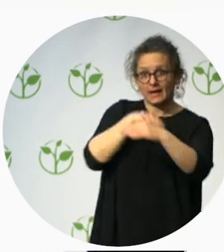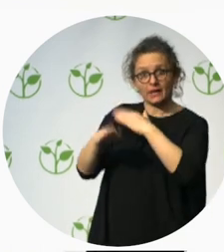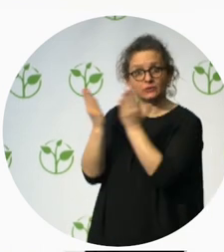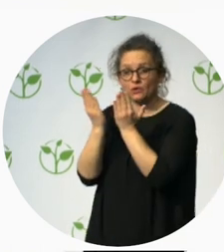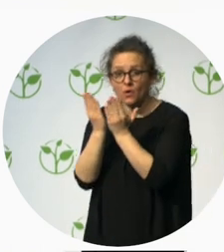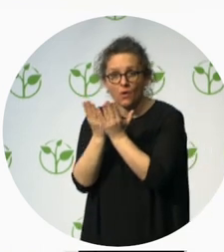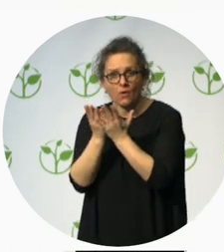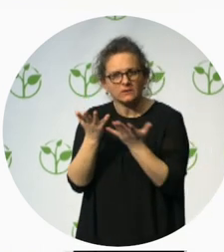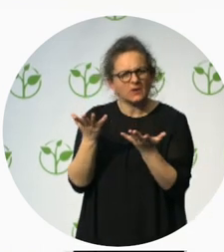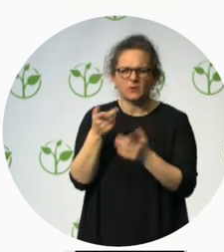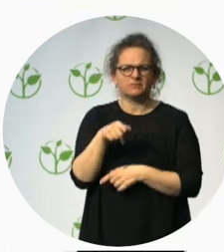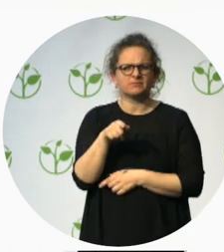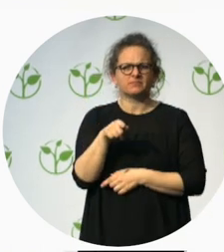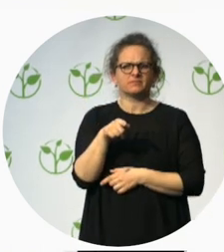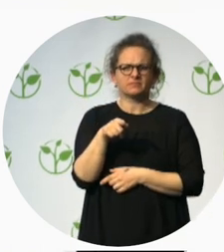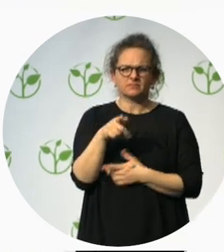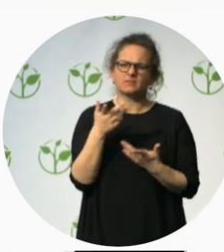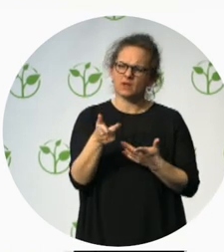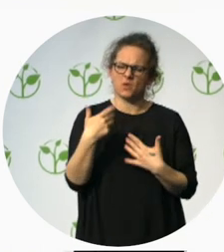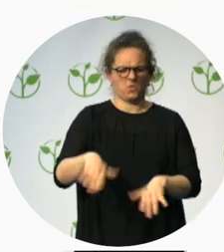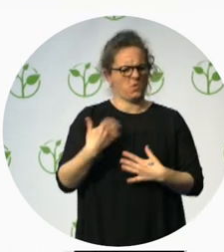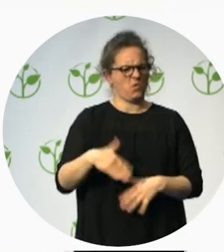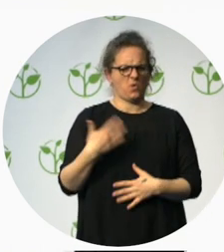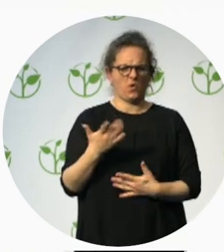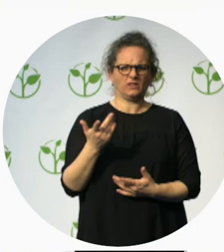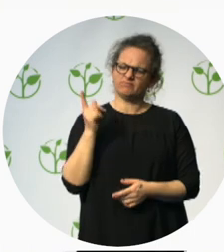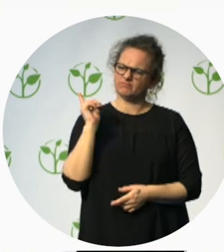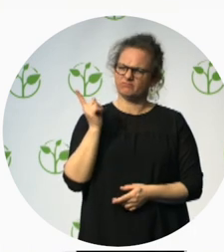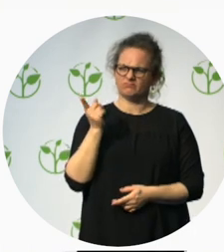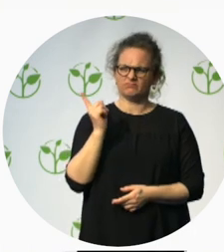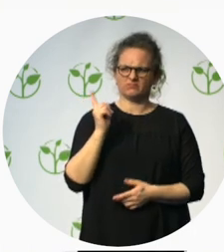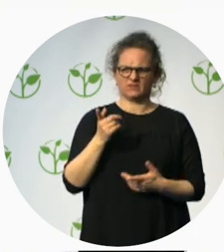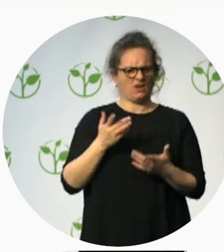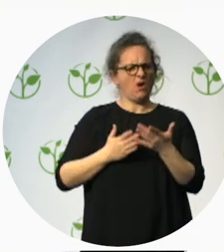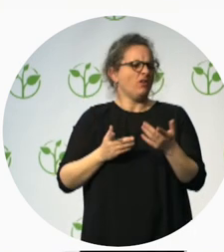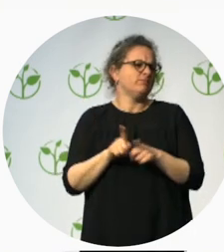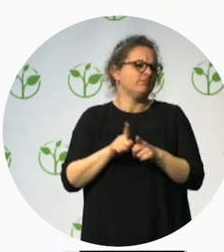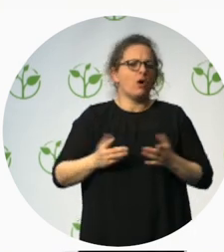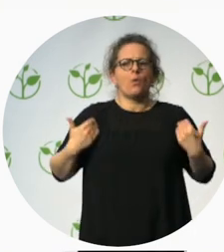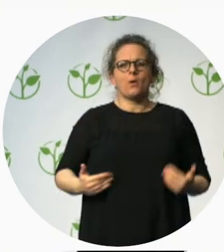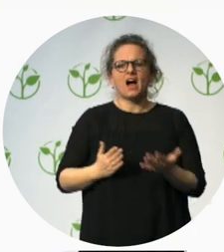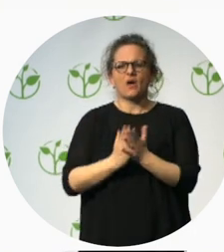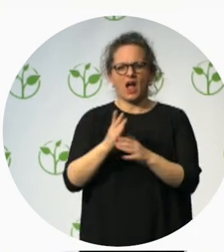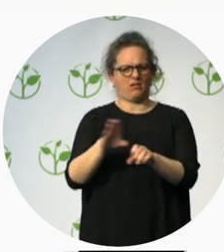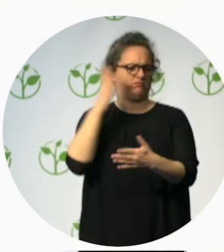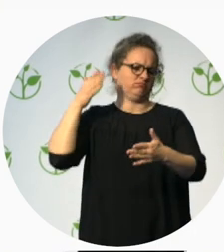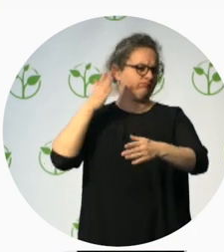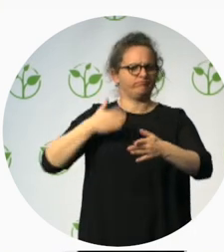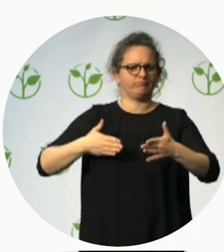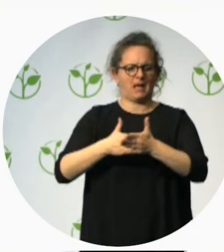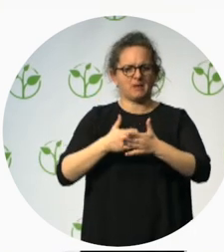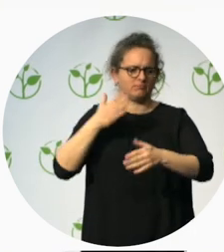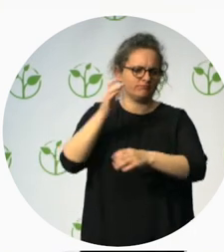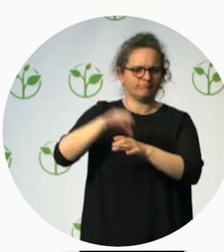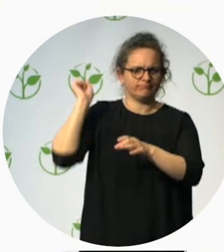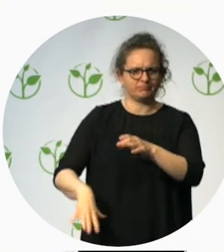accessibility in a holistic manner and a strategic manner. Without accessible transports to schools,